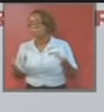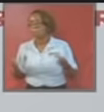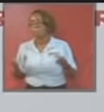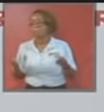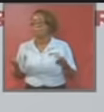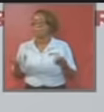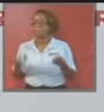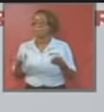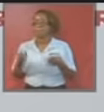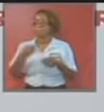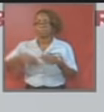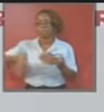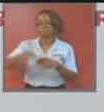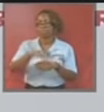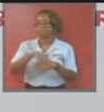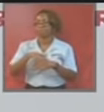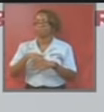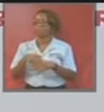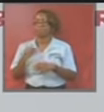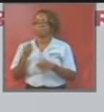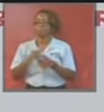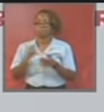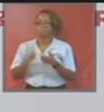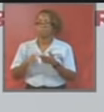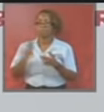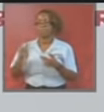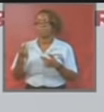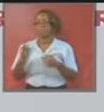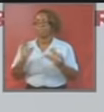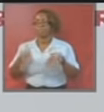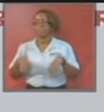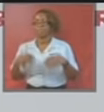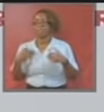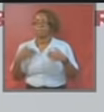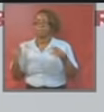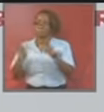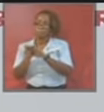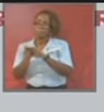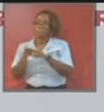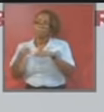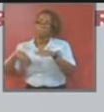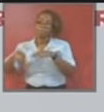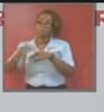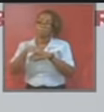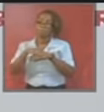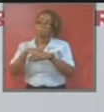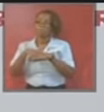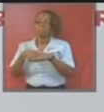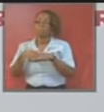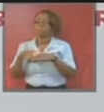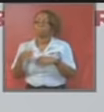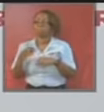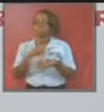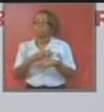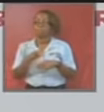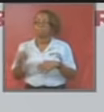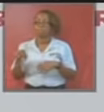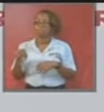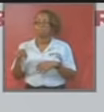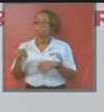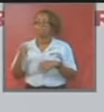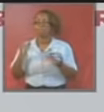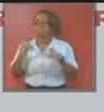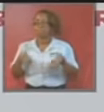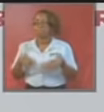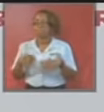and it goes a long way, because of course the influx of people are much smaller. They are much easier to control. You know where they're coming from through an